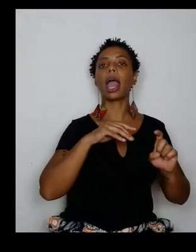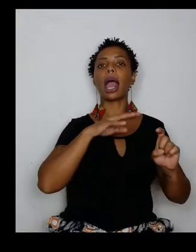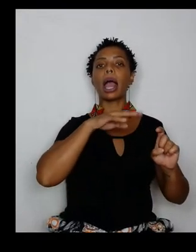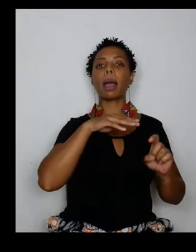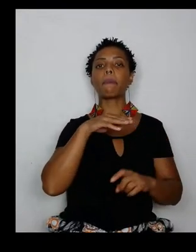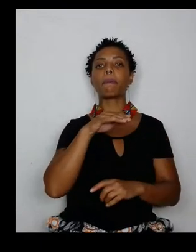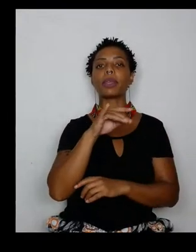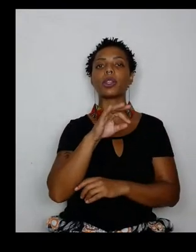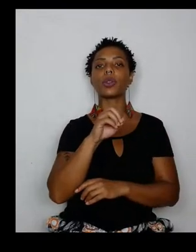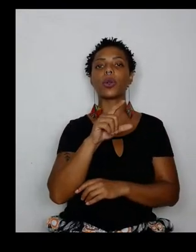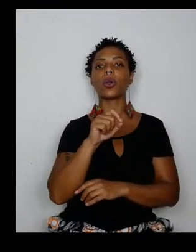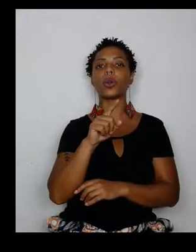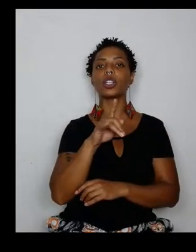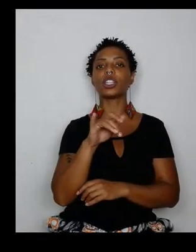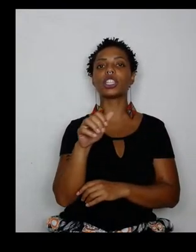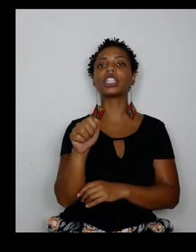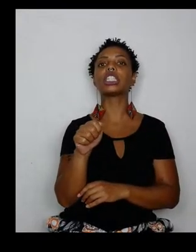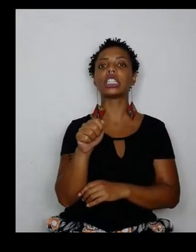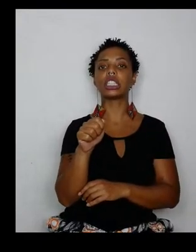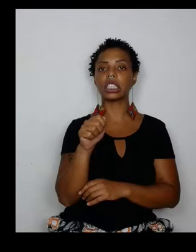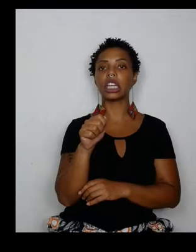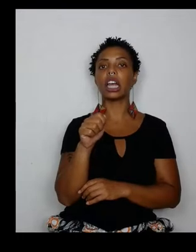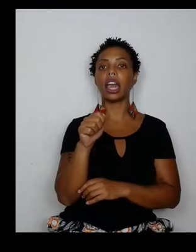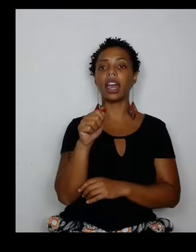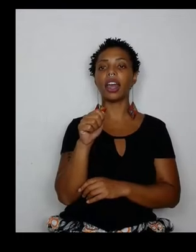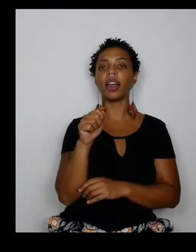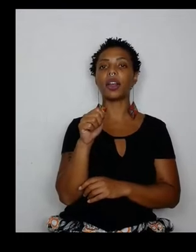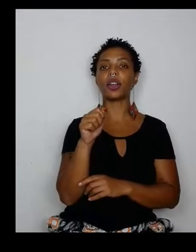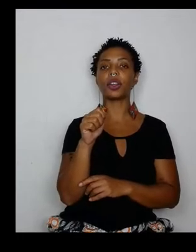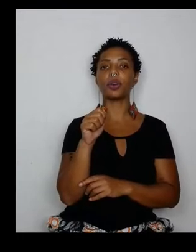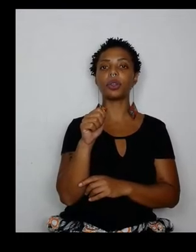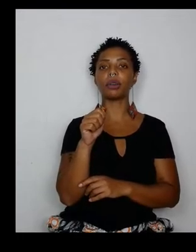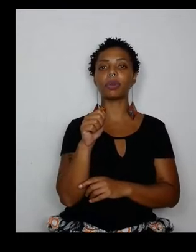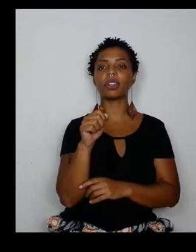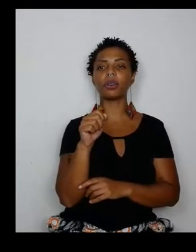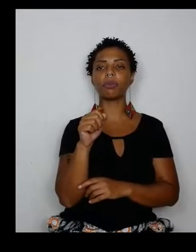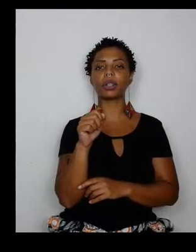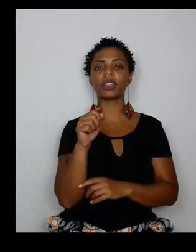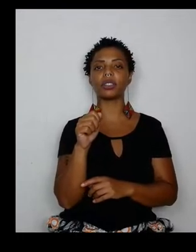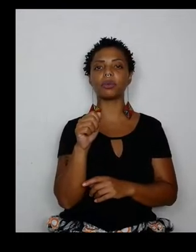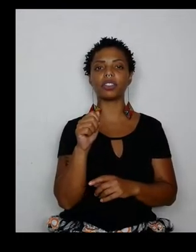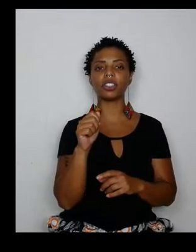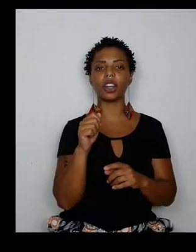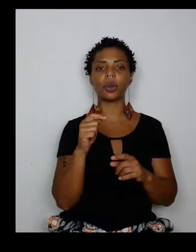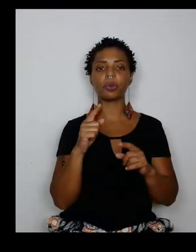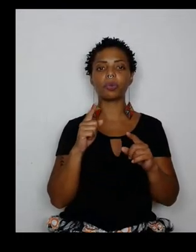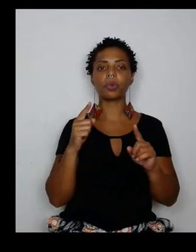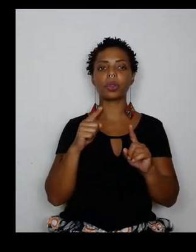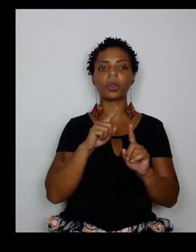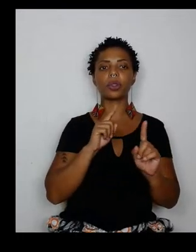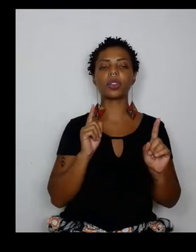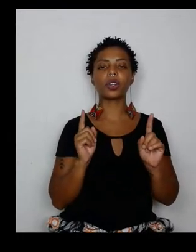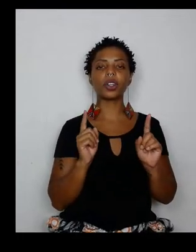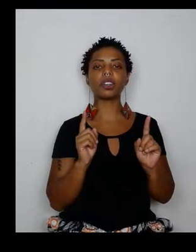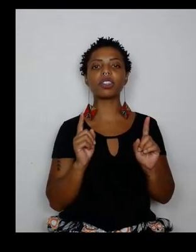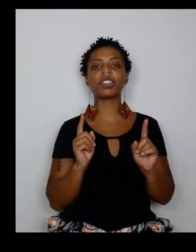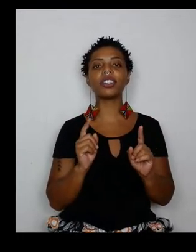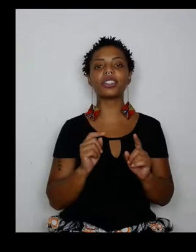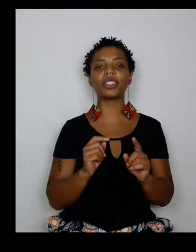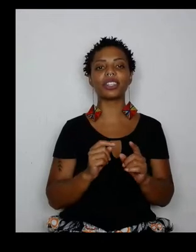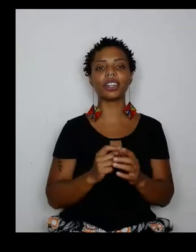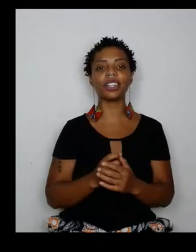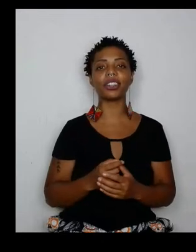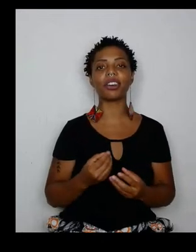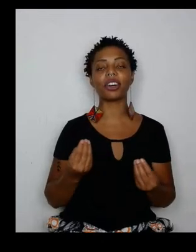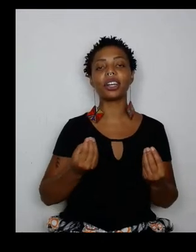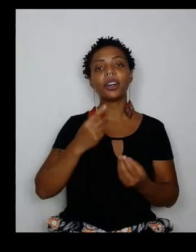the previous discussion at the end of the last panel of the debates around biography and my feeling is that um the way one wants to